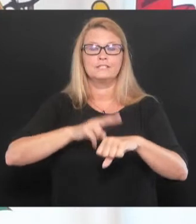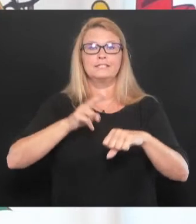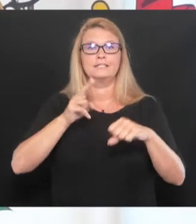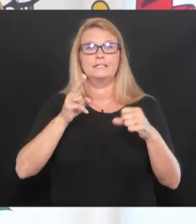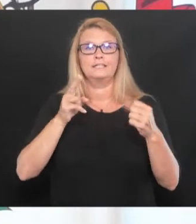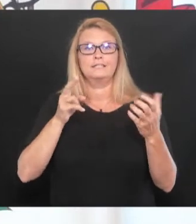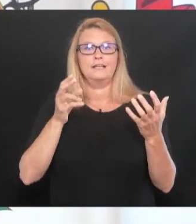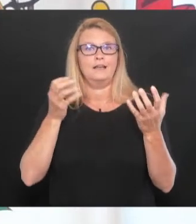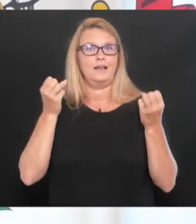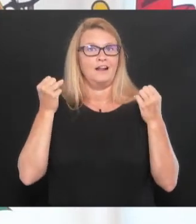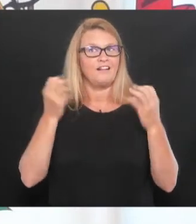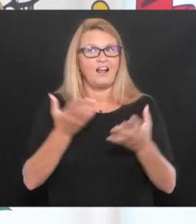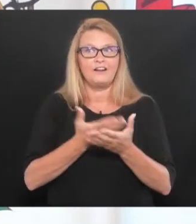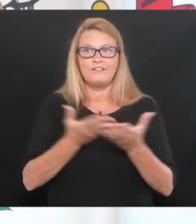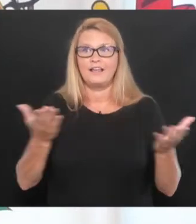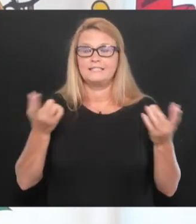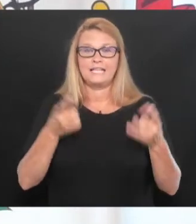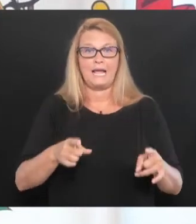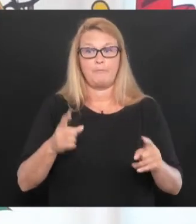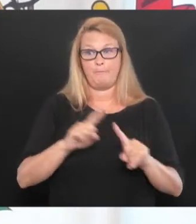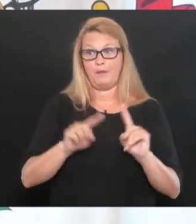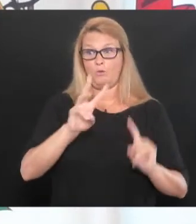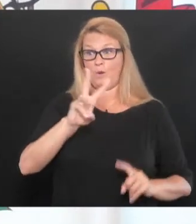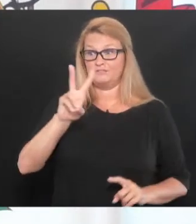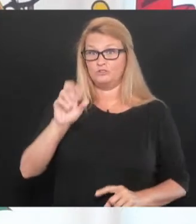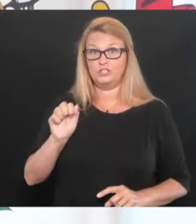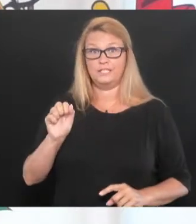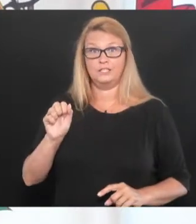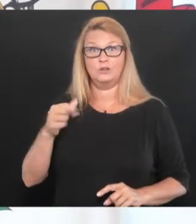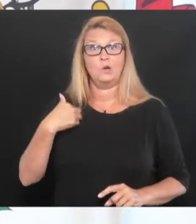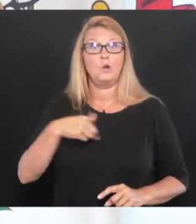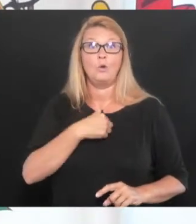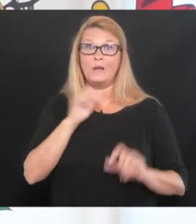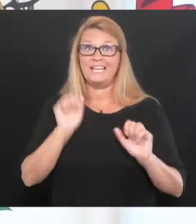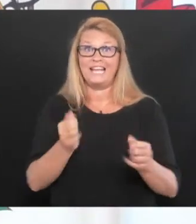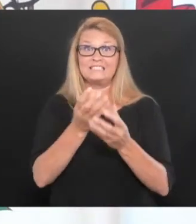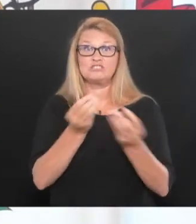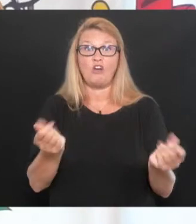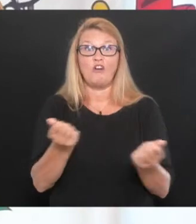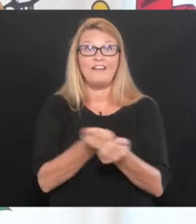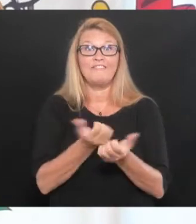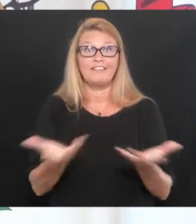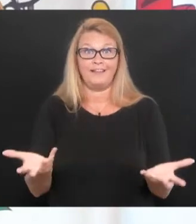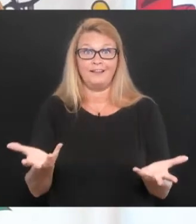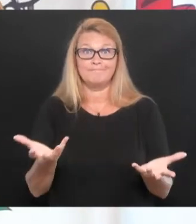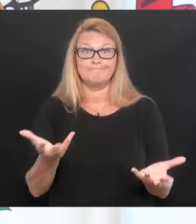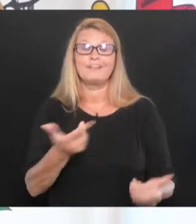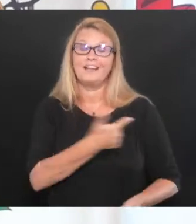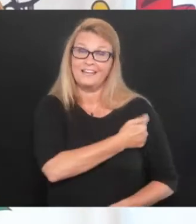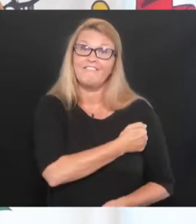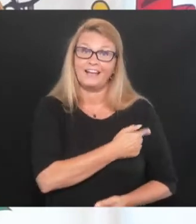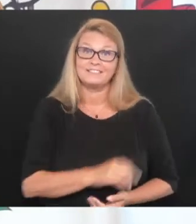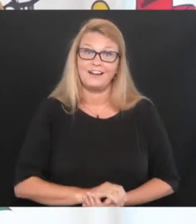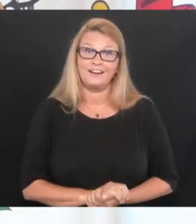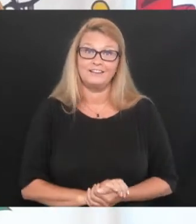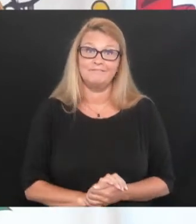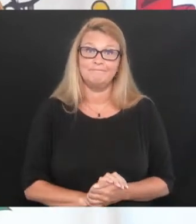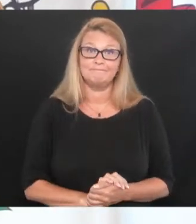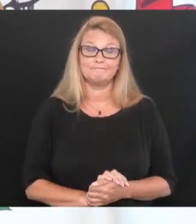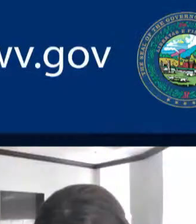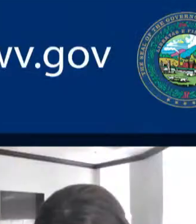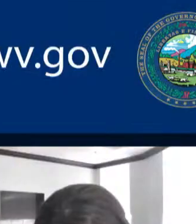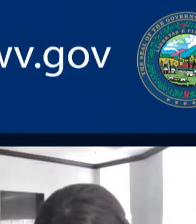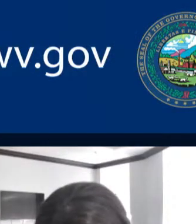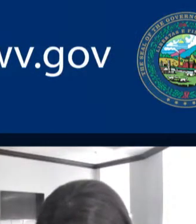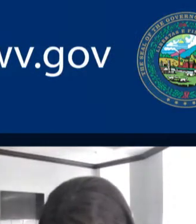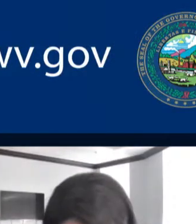worse off than West Virginia. But I can tell you how we can solve the riddle. All we got to do is get vaccinated. All right, thanks,